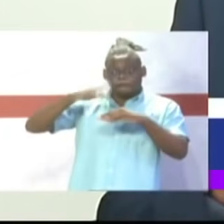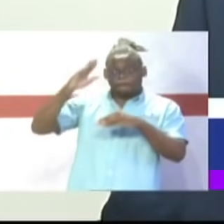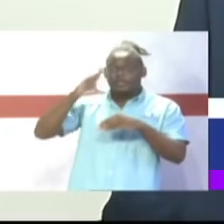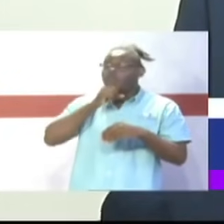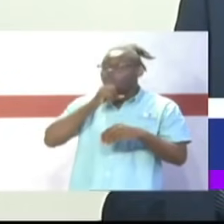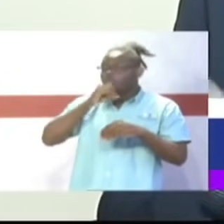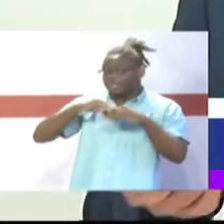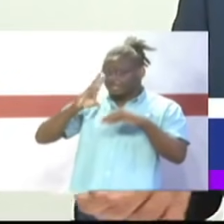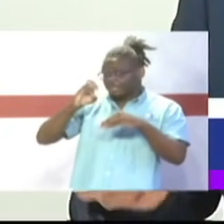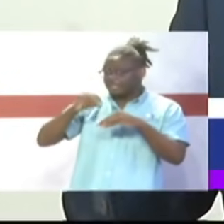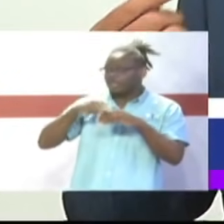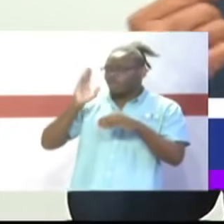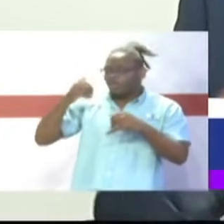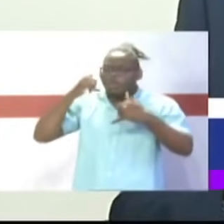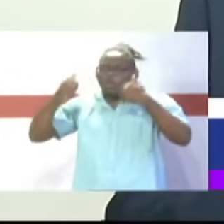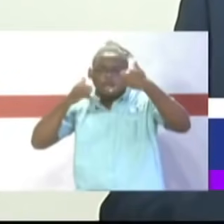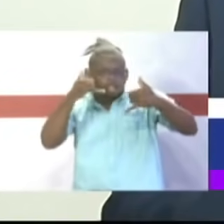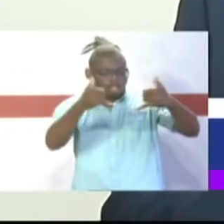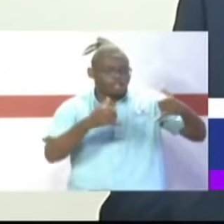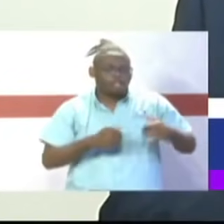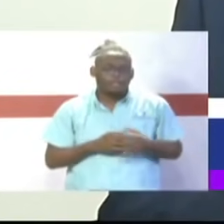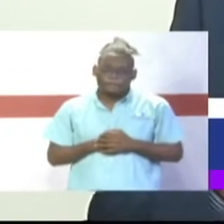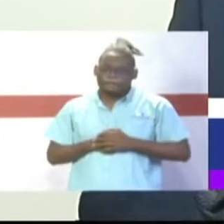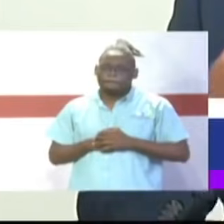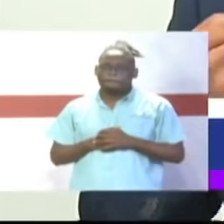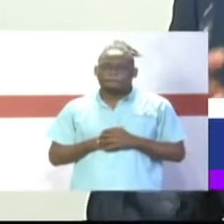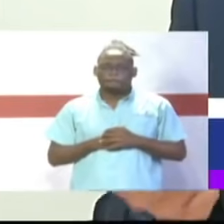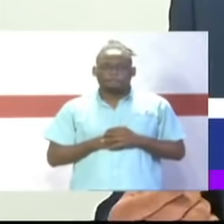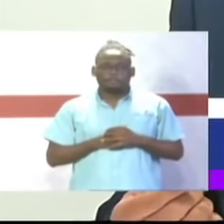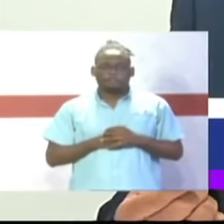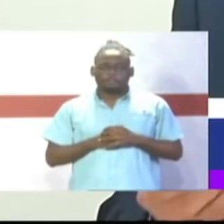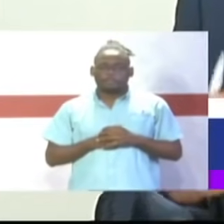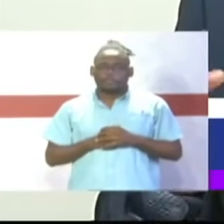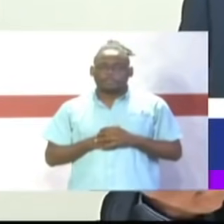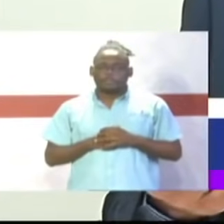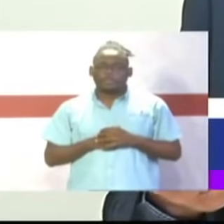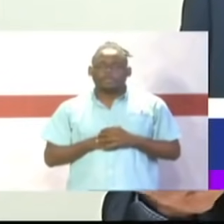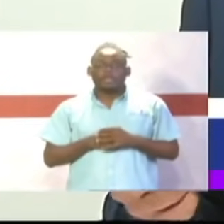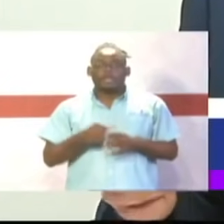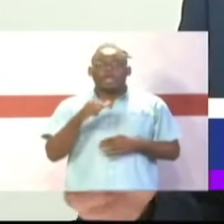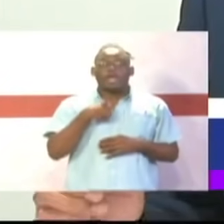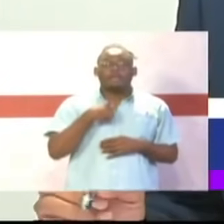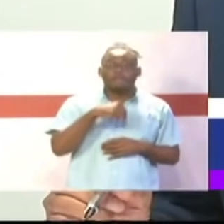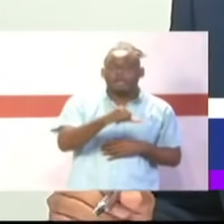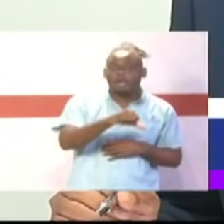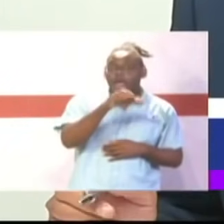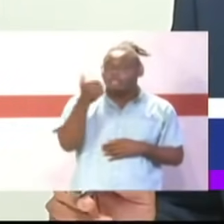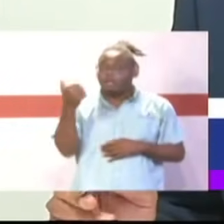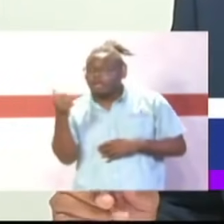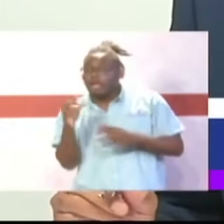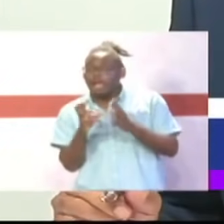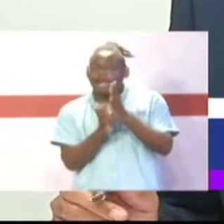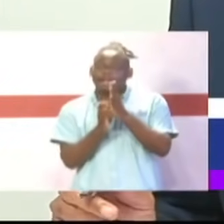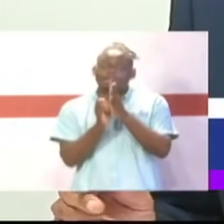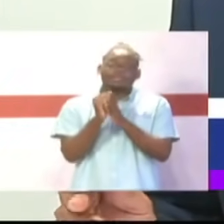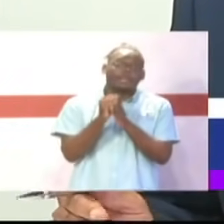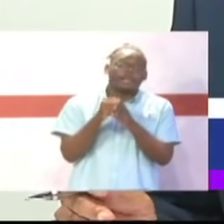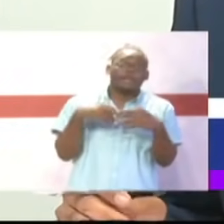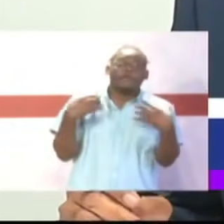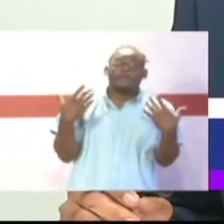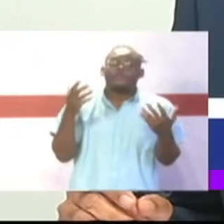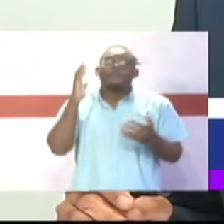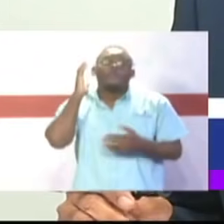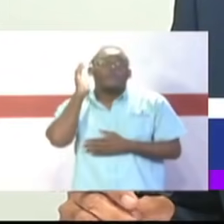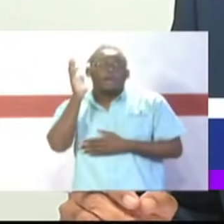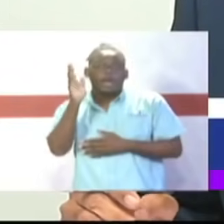RHAs and given appointments to come into us. The others, like cancers, we will treat you in your